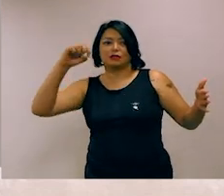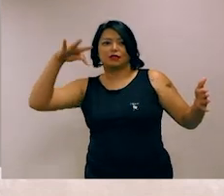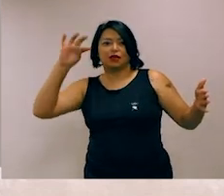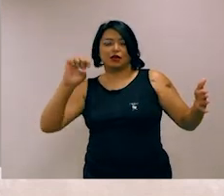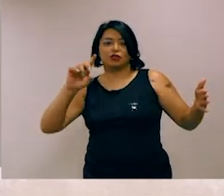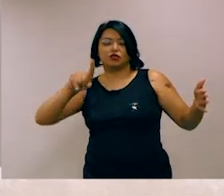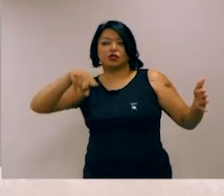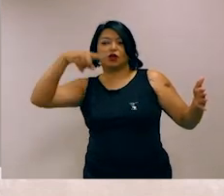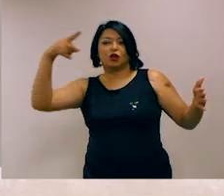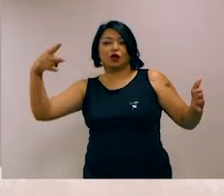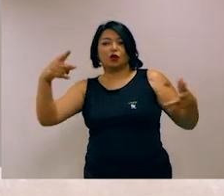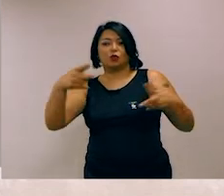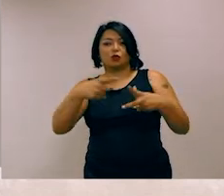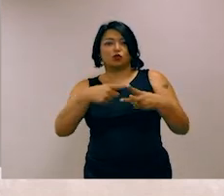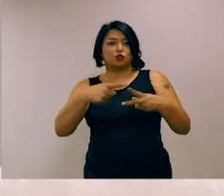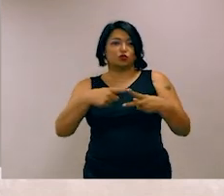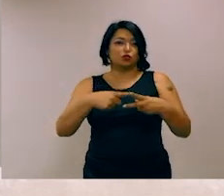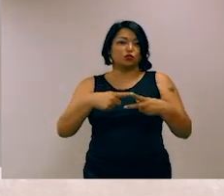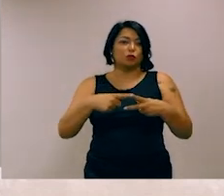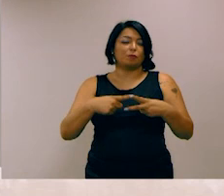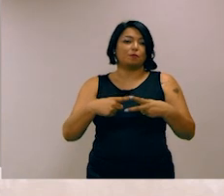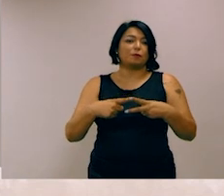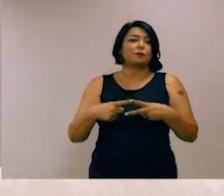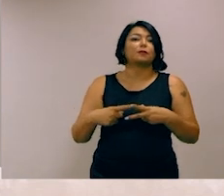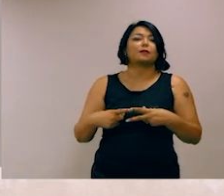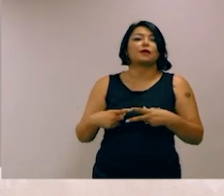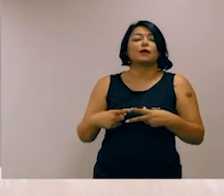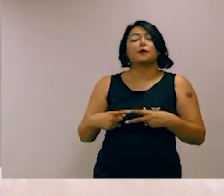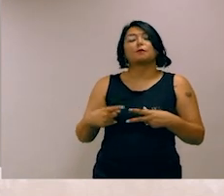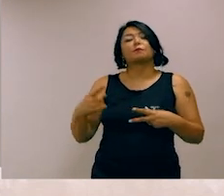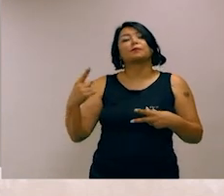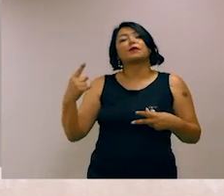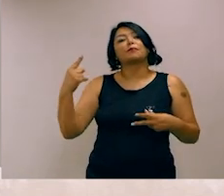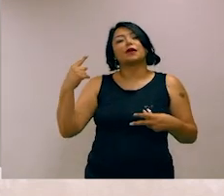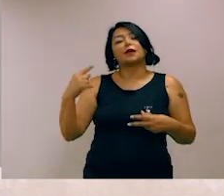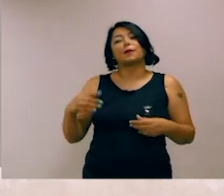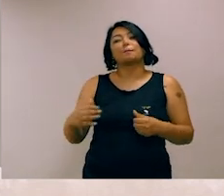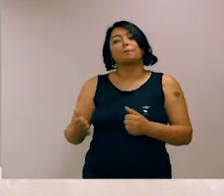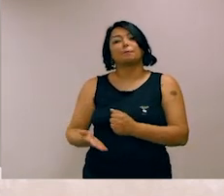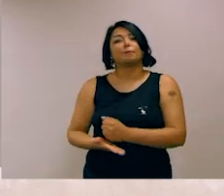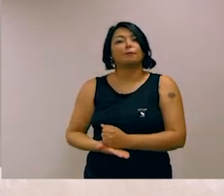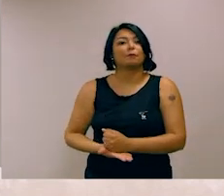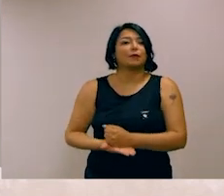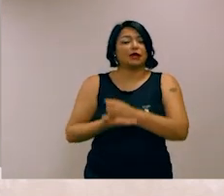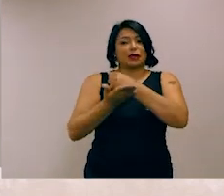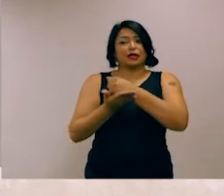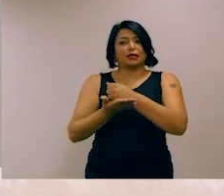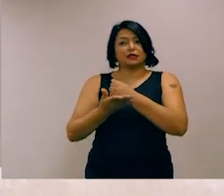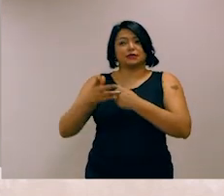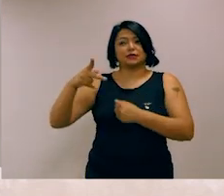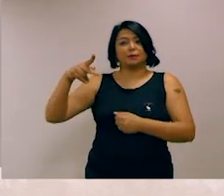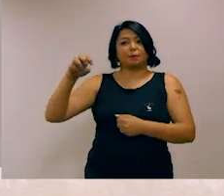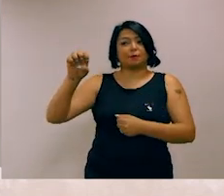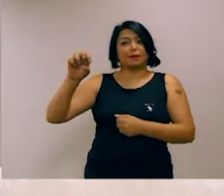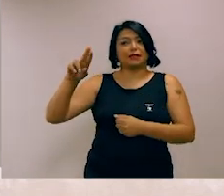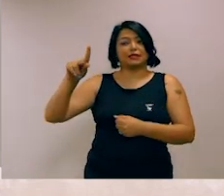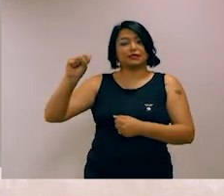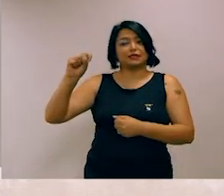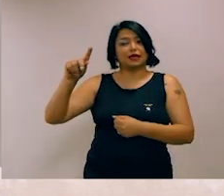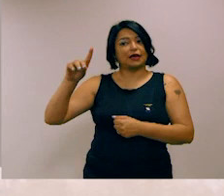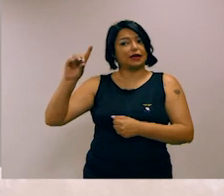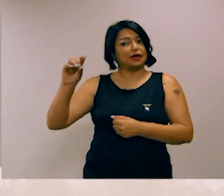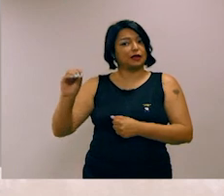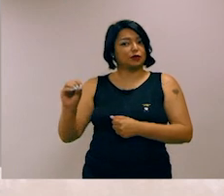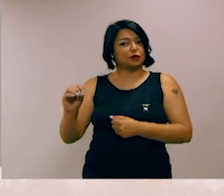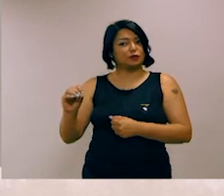second criteria is, besides selecting the most recent body parts, we would give different weights to these